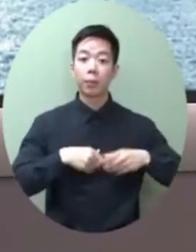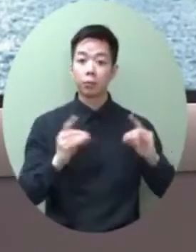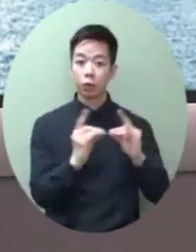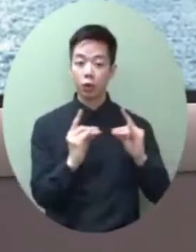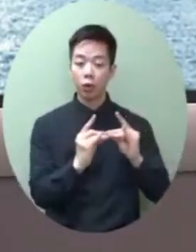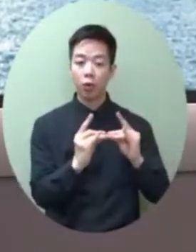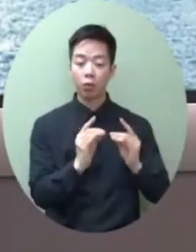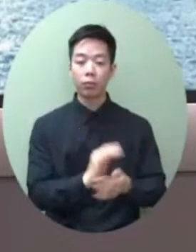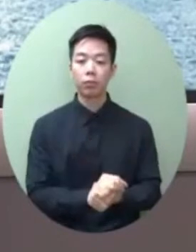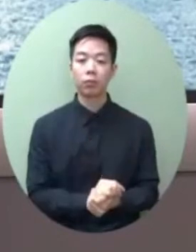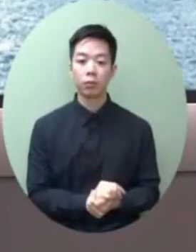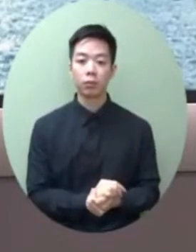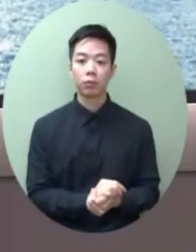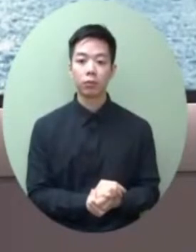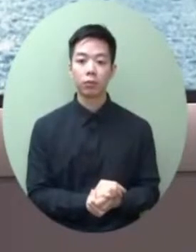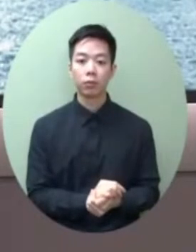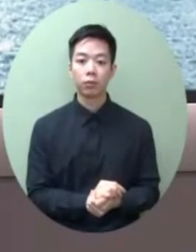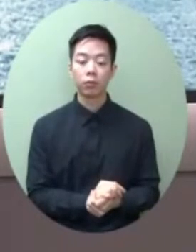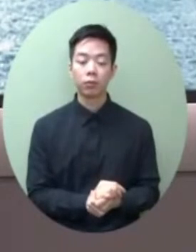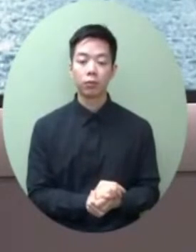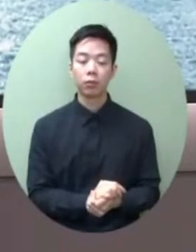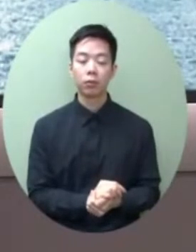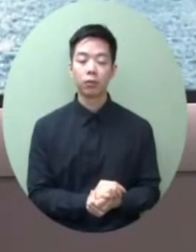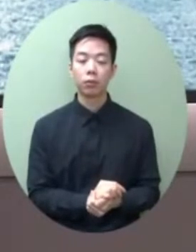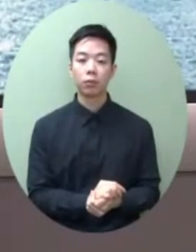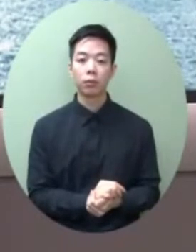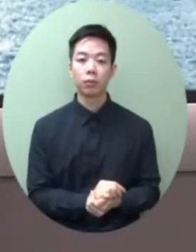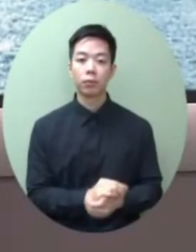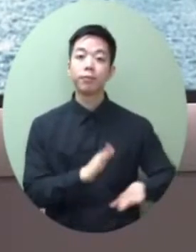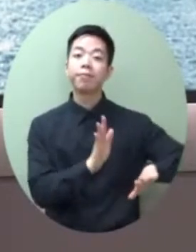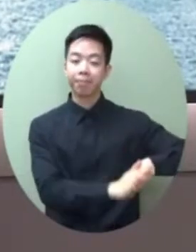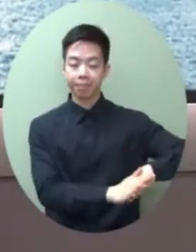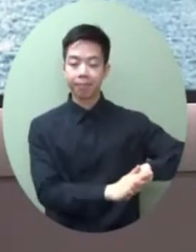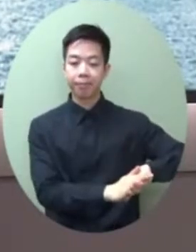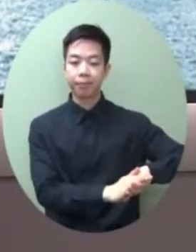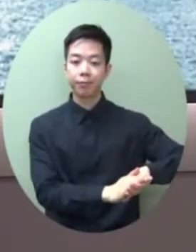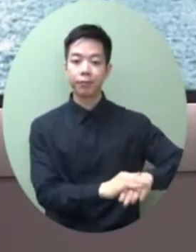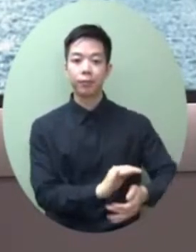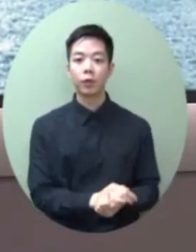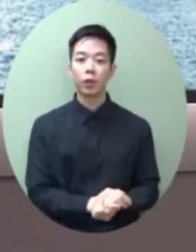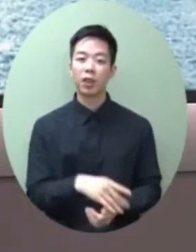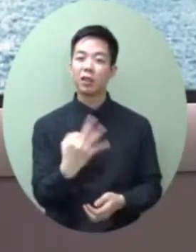make sure that patients can be admitted in due course.